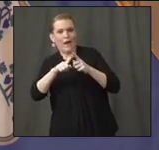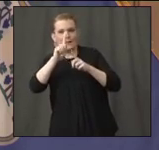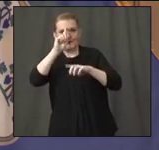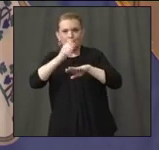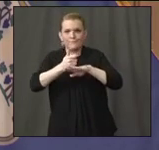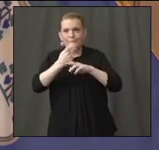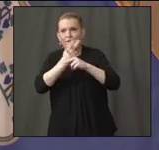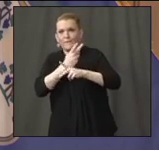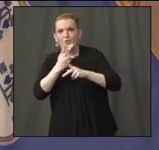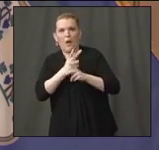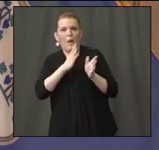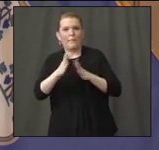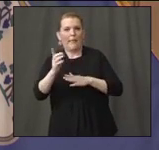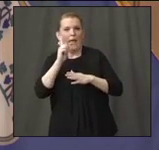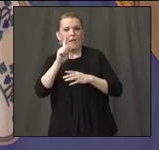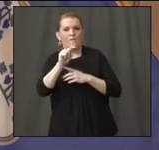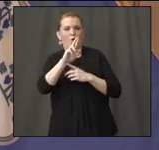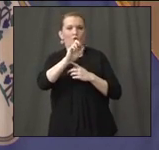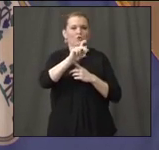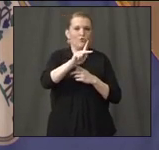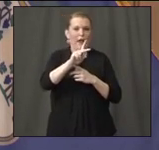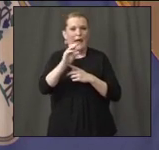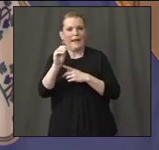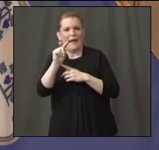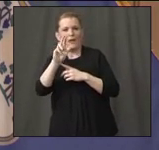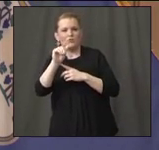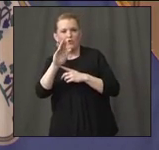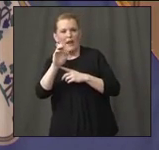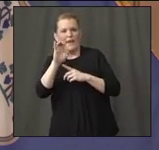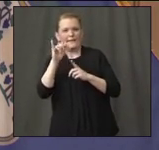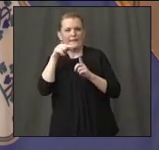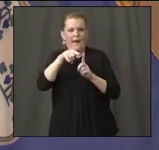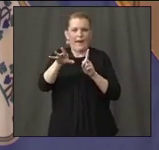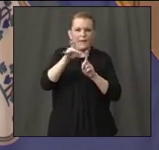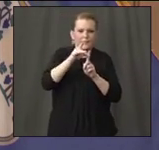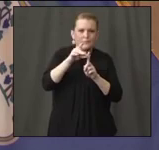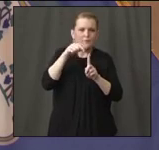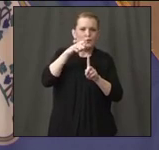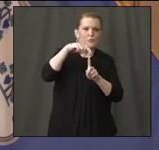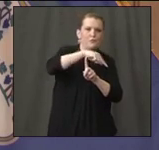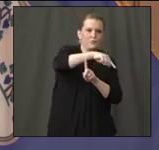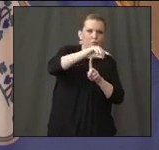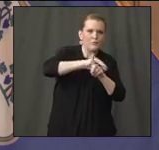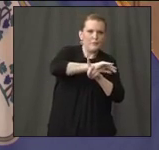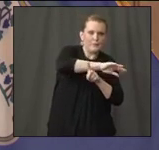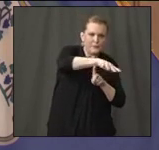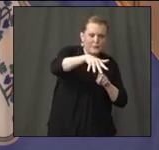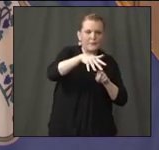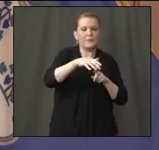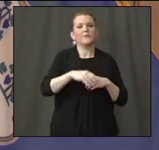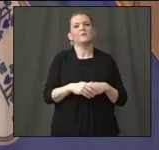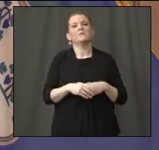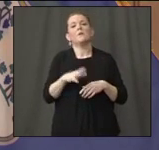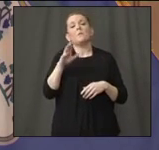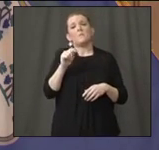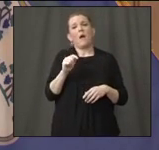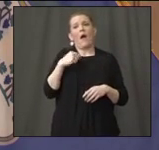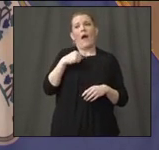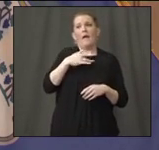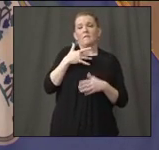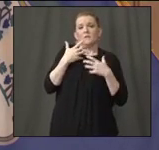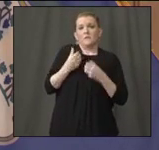we can get. But the biggest thing they've done and really kept faith, and I'm really proud, is the fact that they kept faith with our small